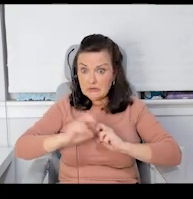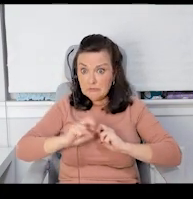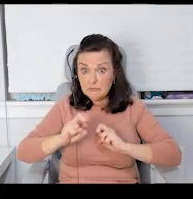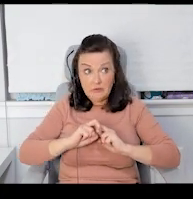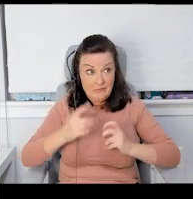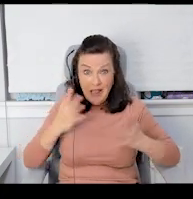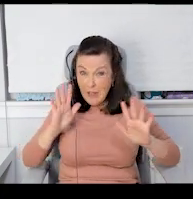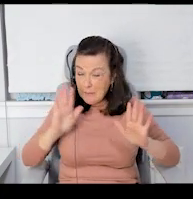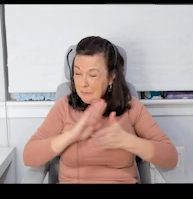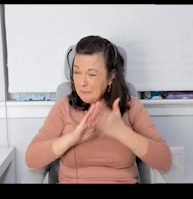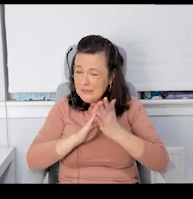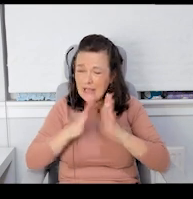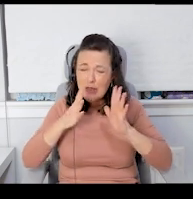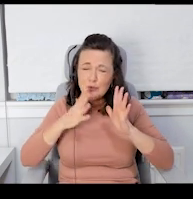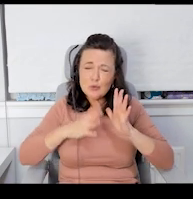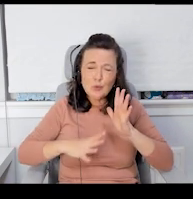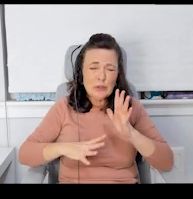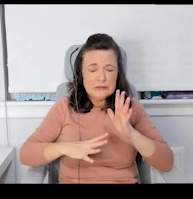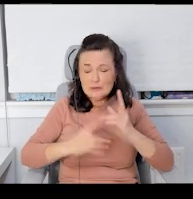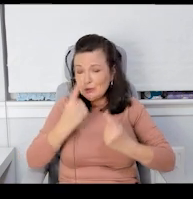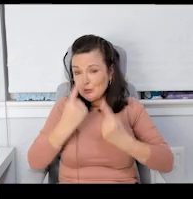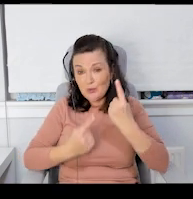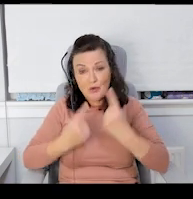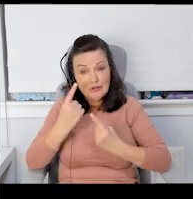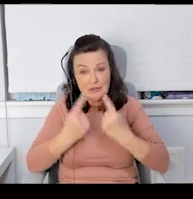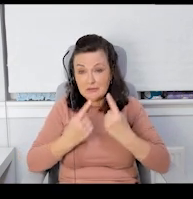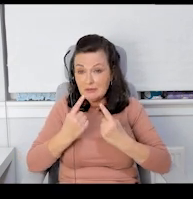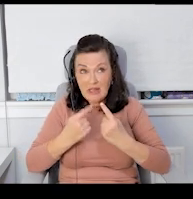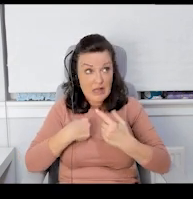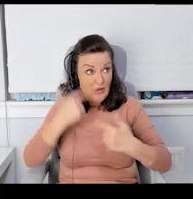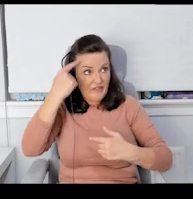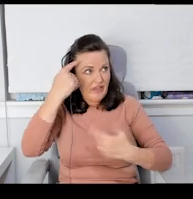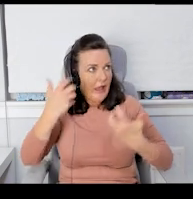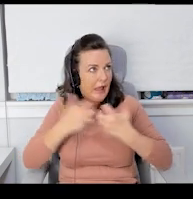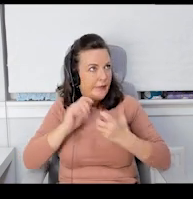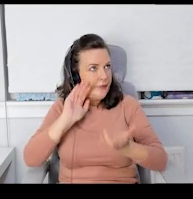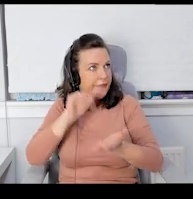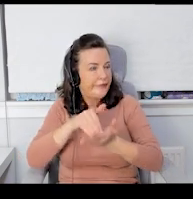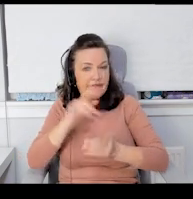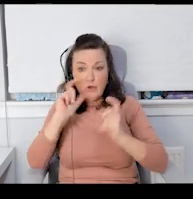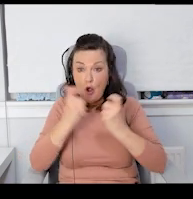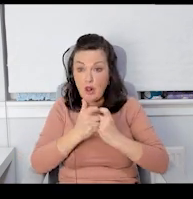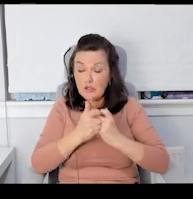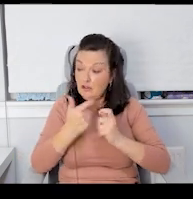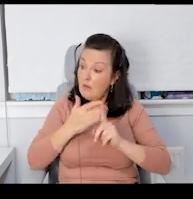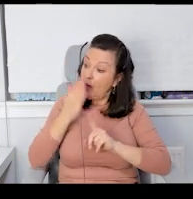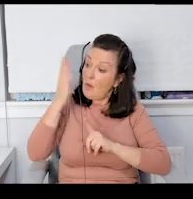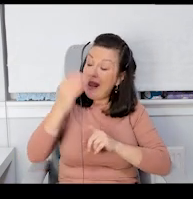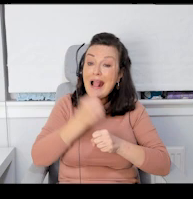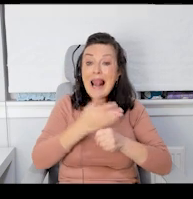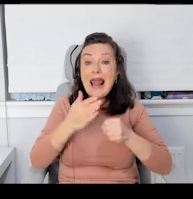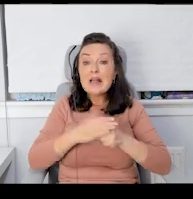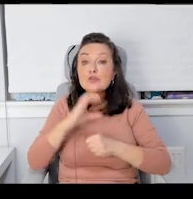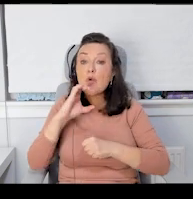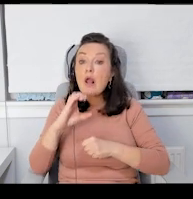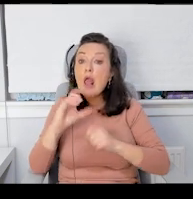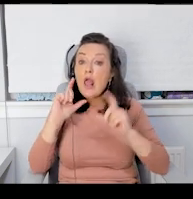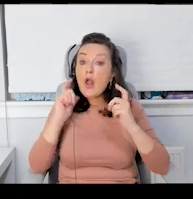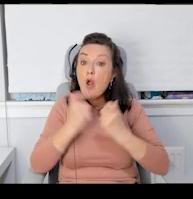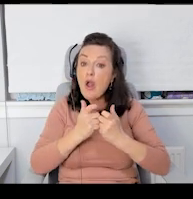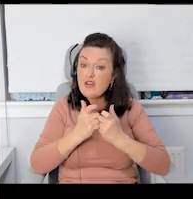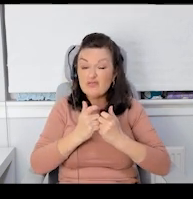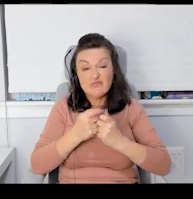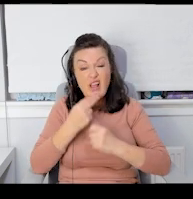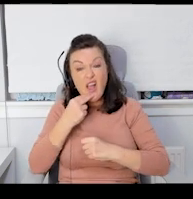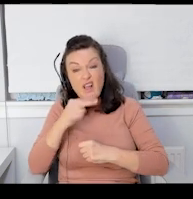me. So I didn't have to think about that, right? Which was a massive load off of commuting to the college. And I went to Glasgow Clyde College for the afternoon,